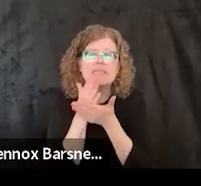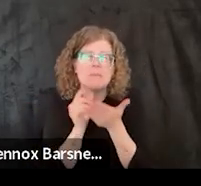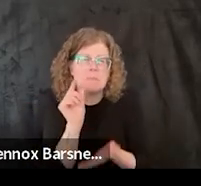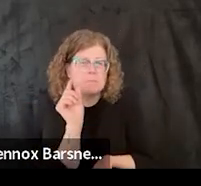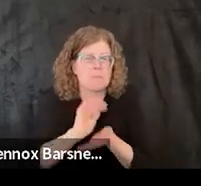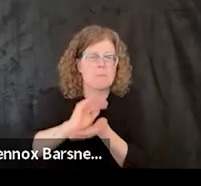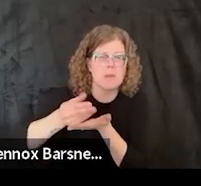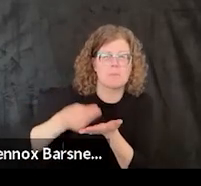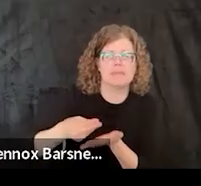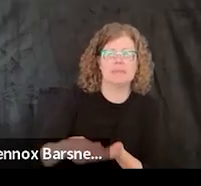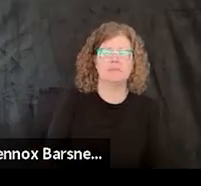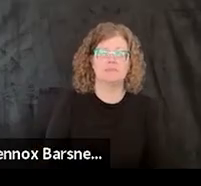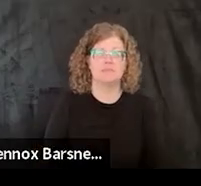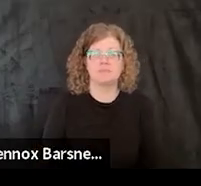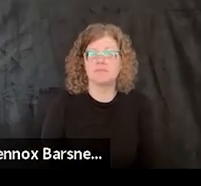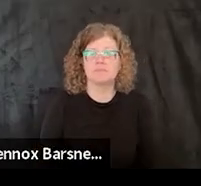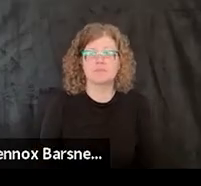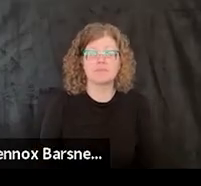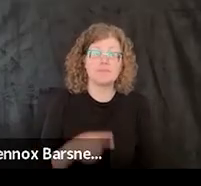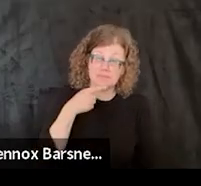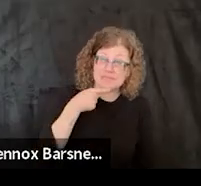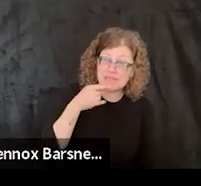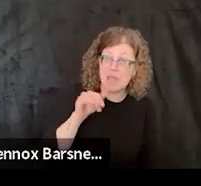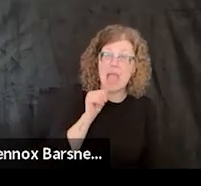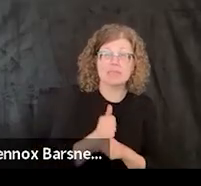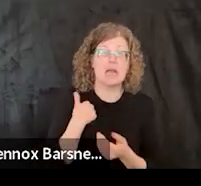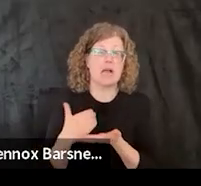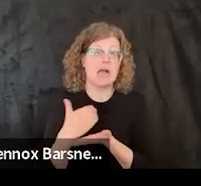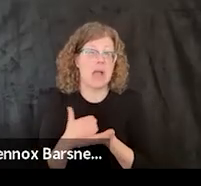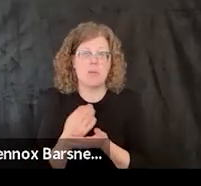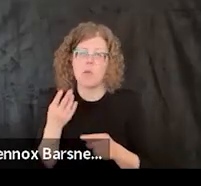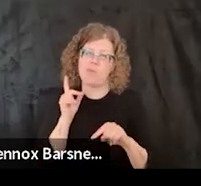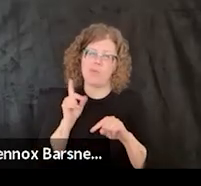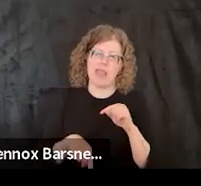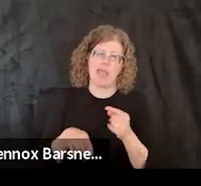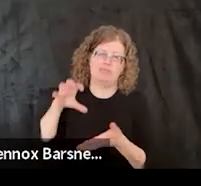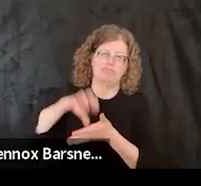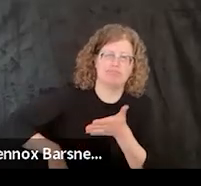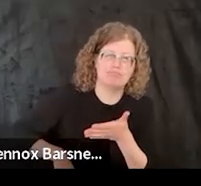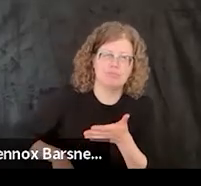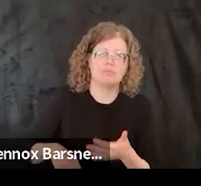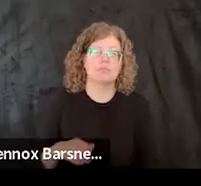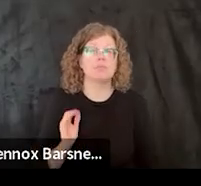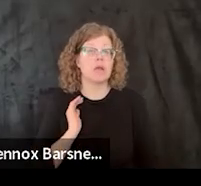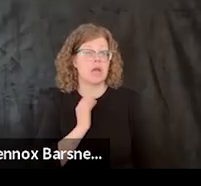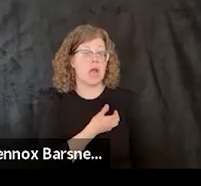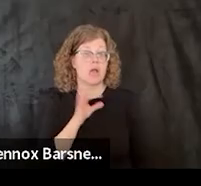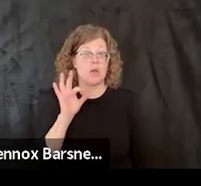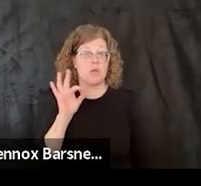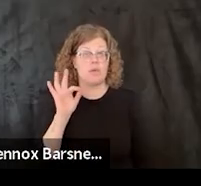income or non-deductible. Our FAQ has some information and resources about artist